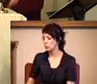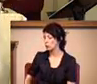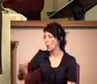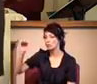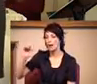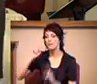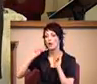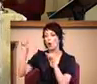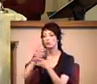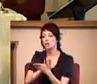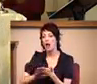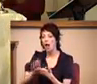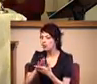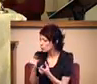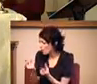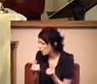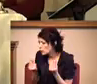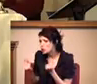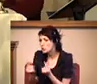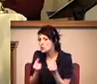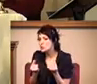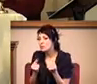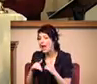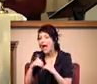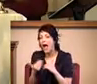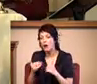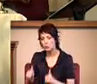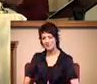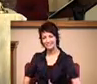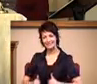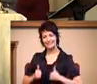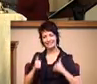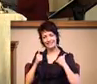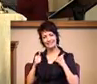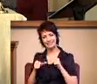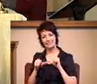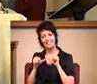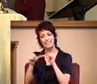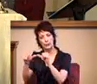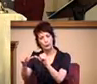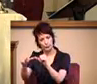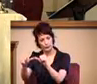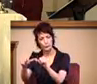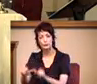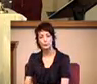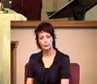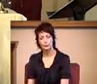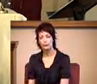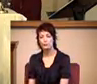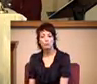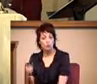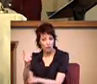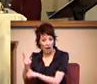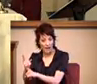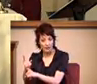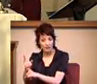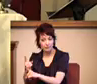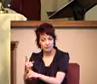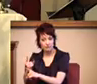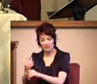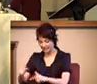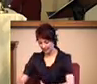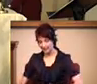I mean, it's like, how are we to survive, right? Well, we can